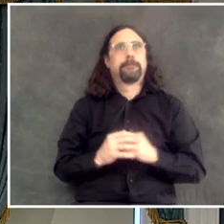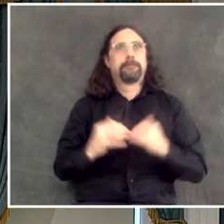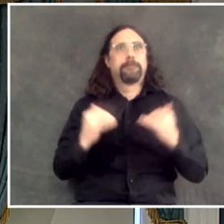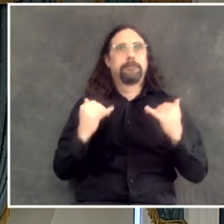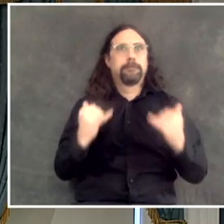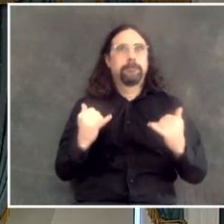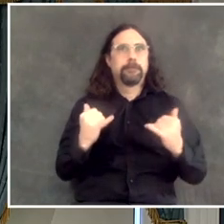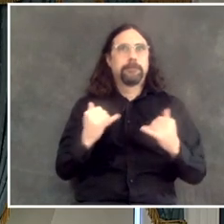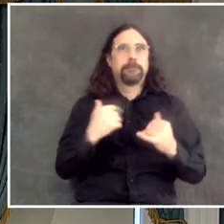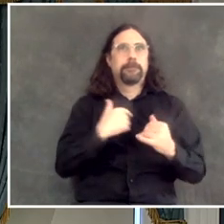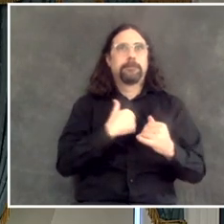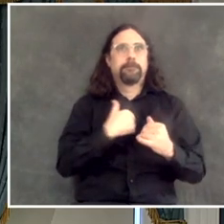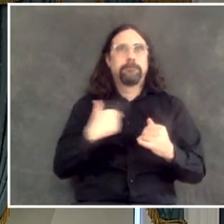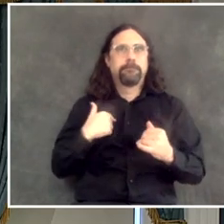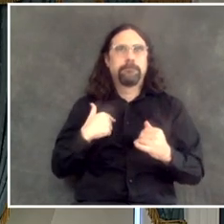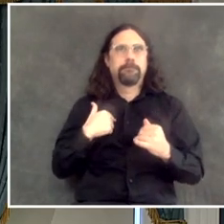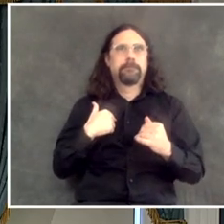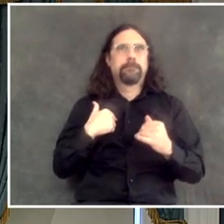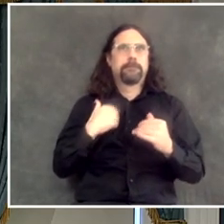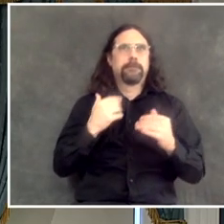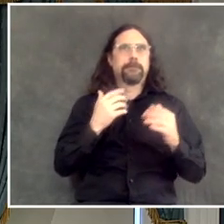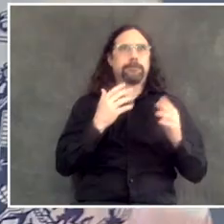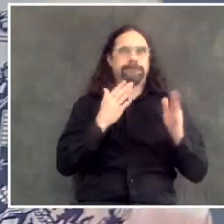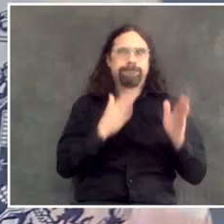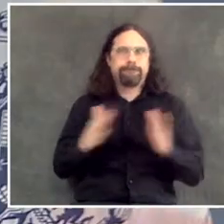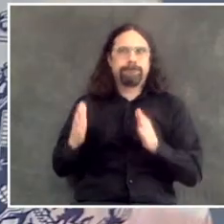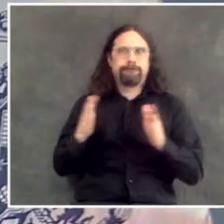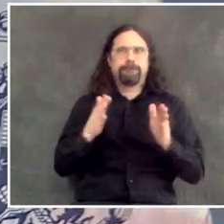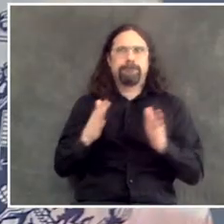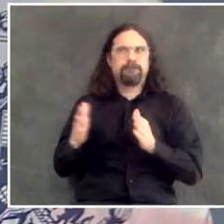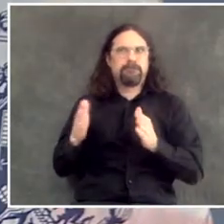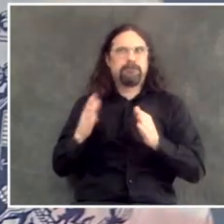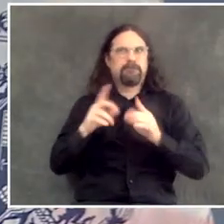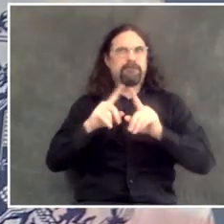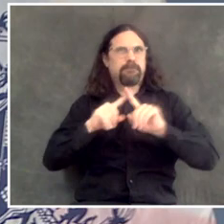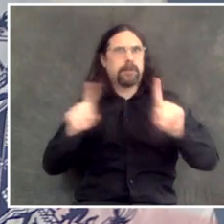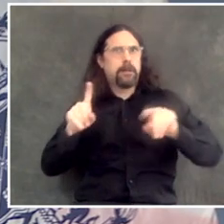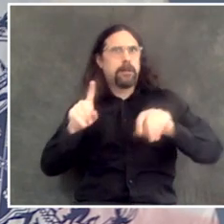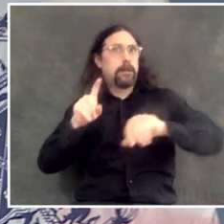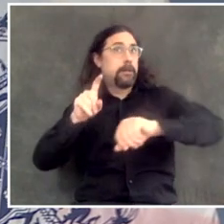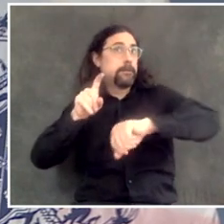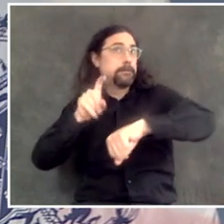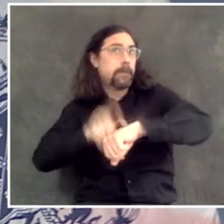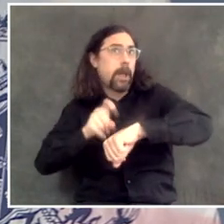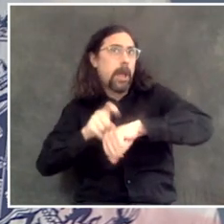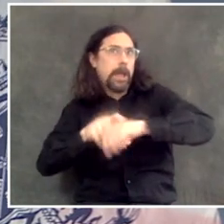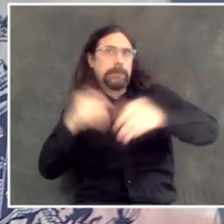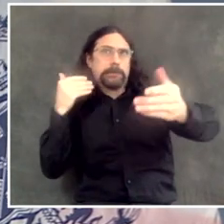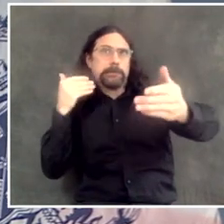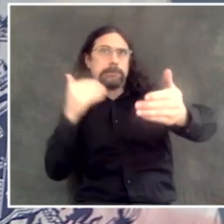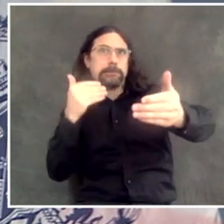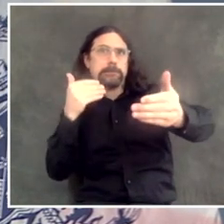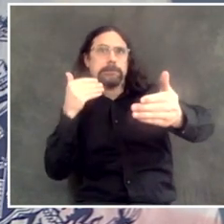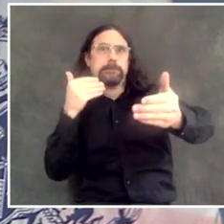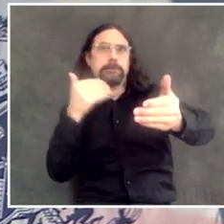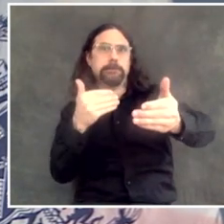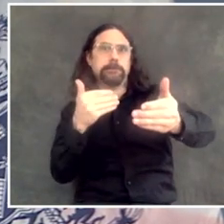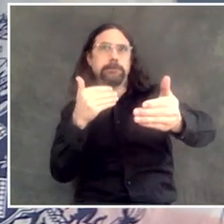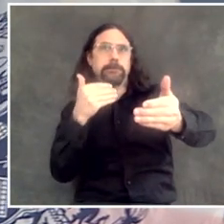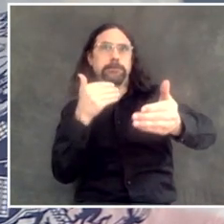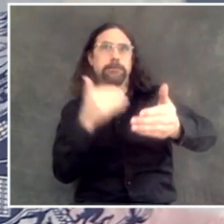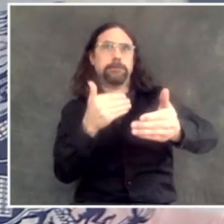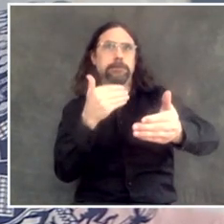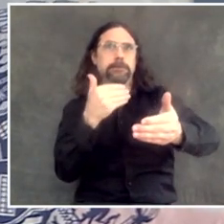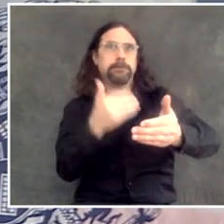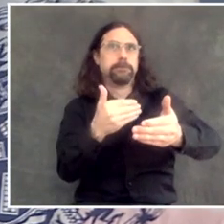week. I have said to the federal government, I've said to all New Yorkers that this Sunday, April 5th, is an